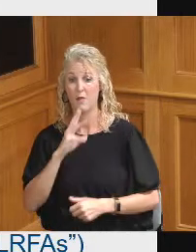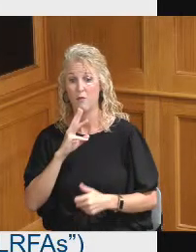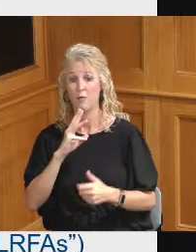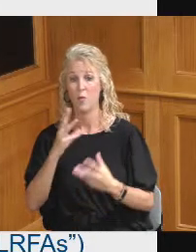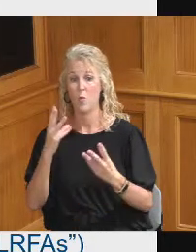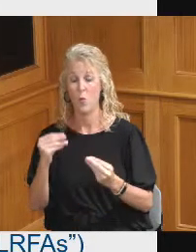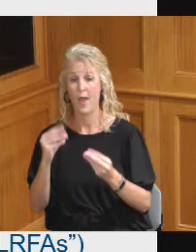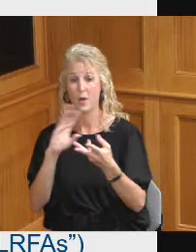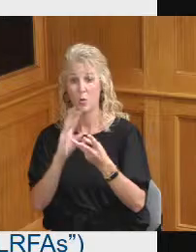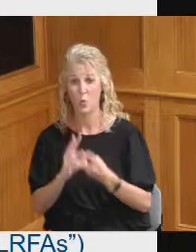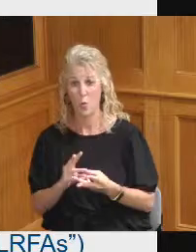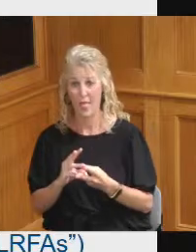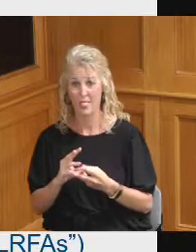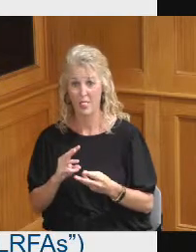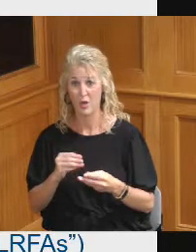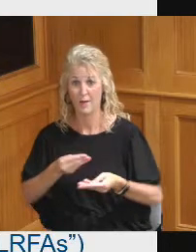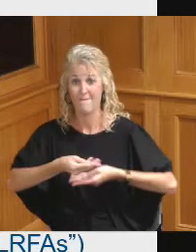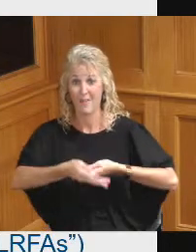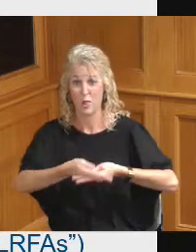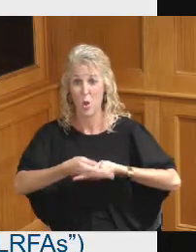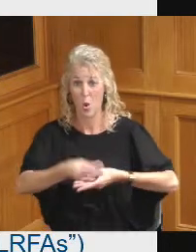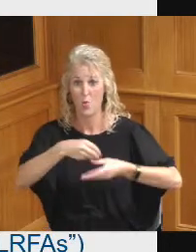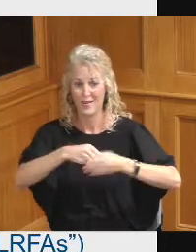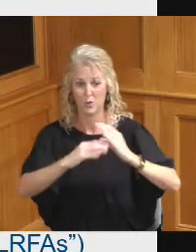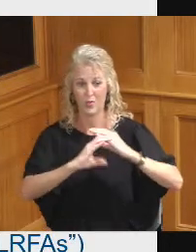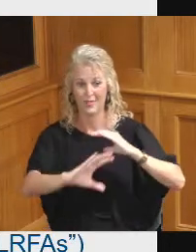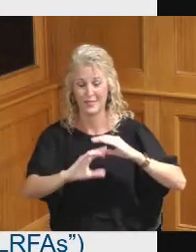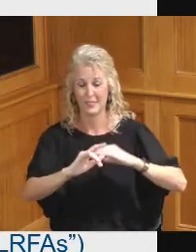inflow to added new flow.